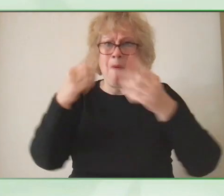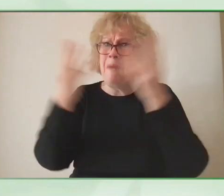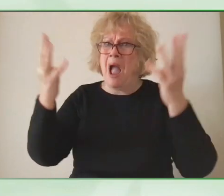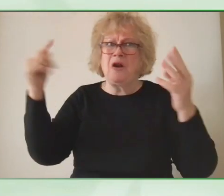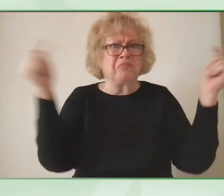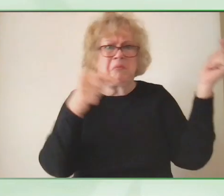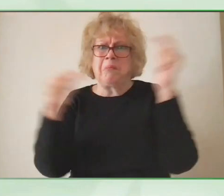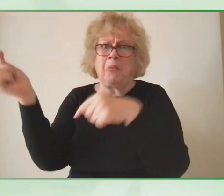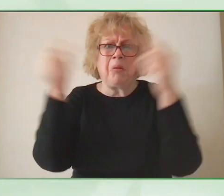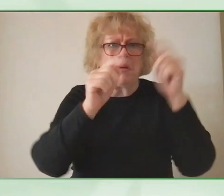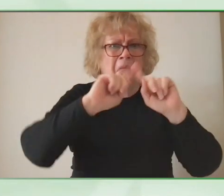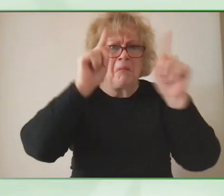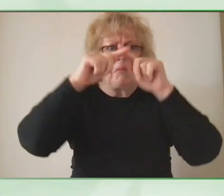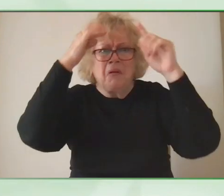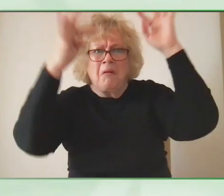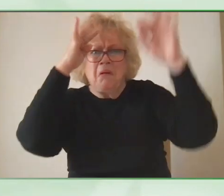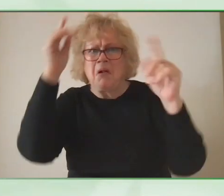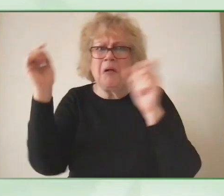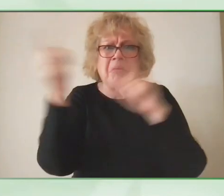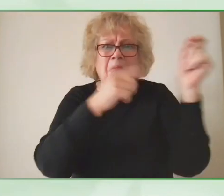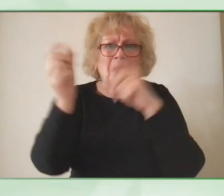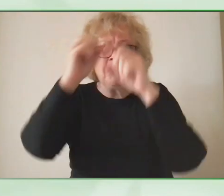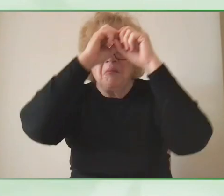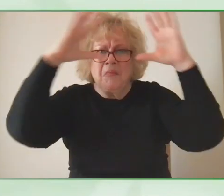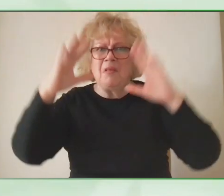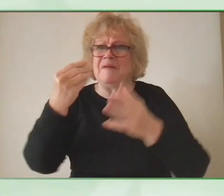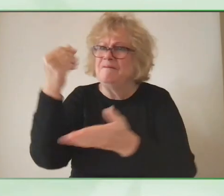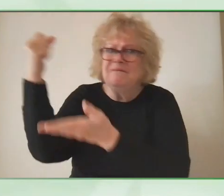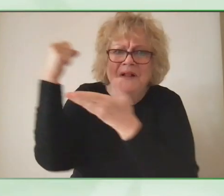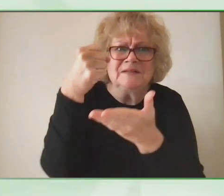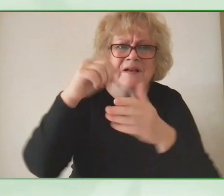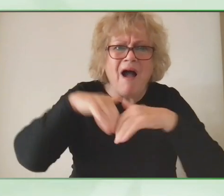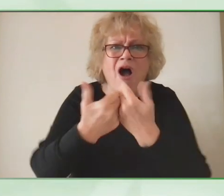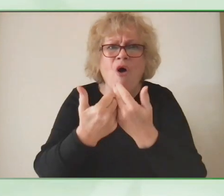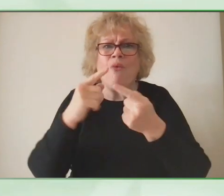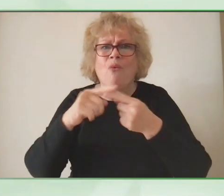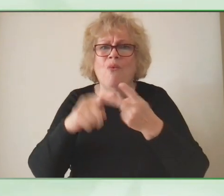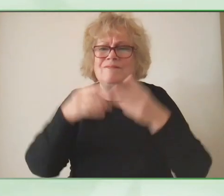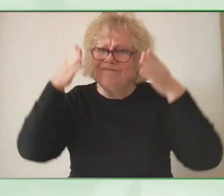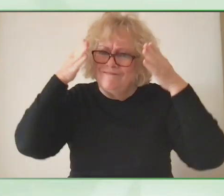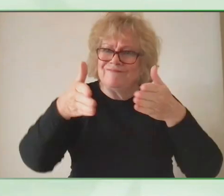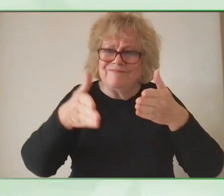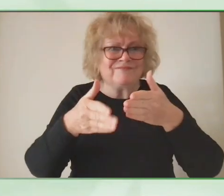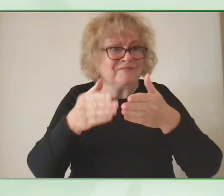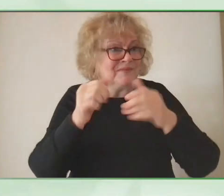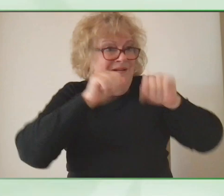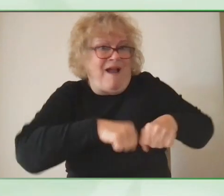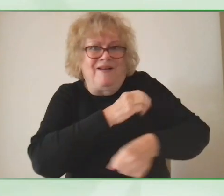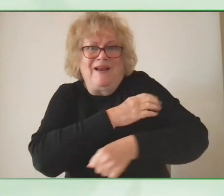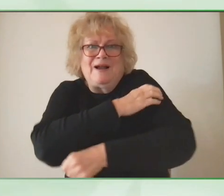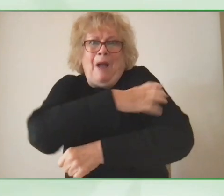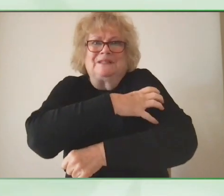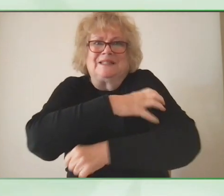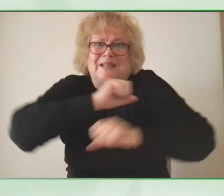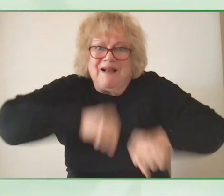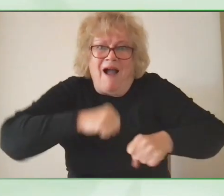capability improvements instead of, as you were just saying, Klaus, individual use cases that after 2 years are died. Do